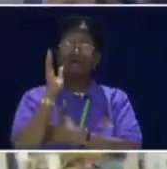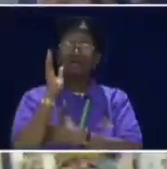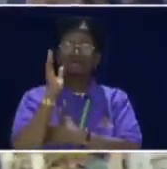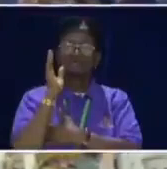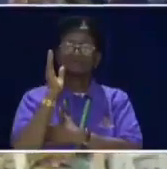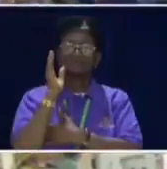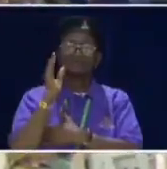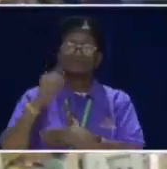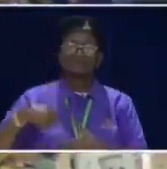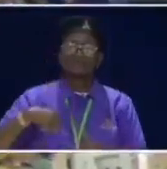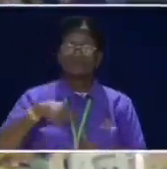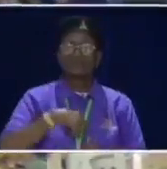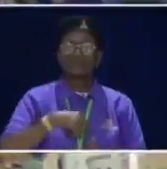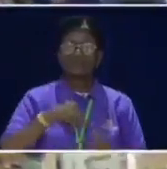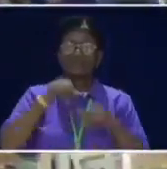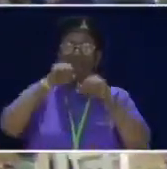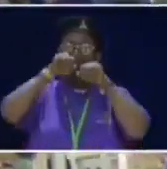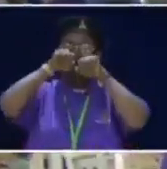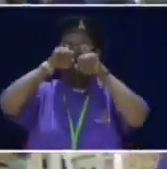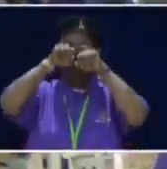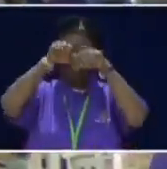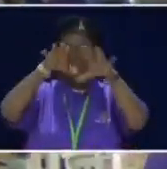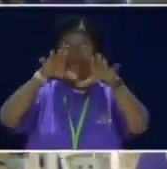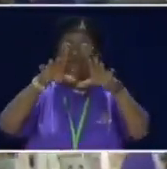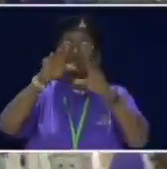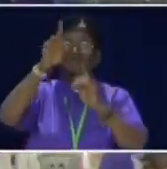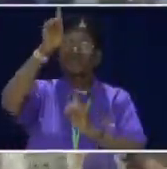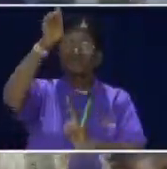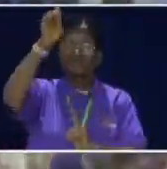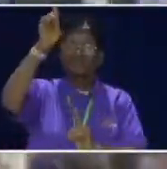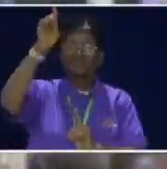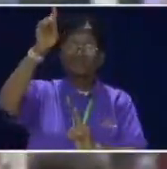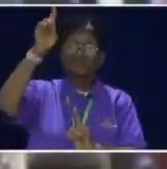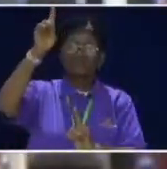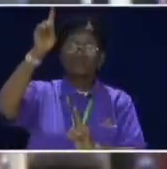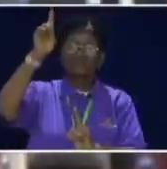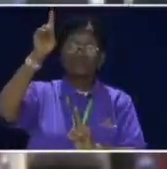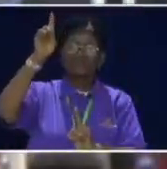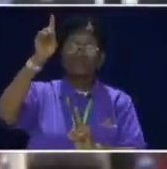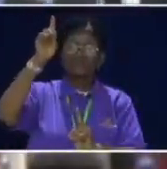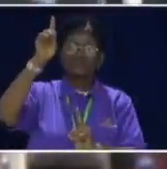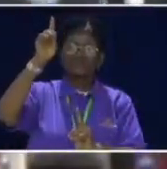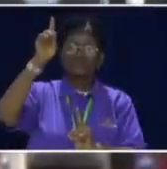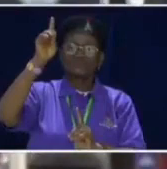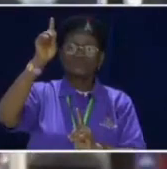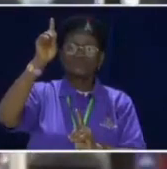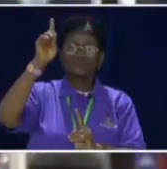we bless you. I do pray, Lord, I become for you.